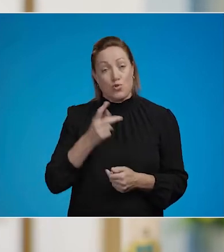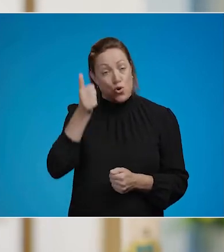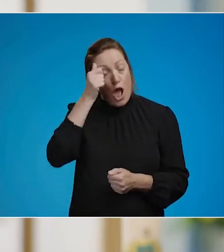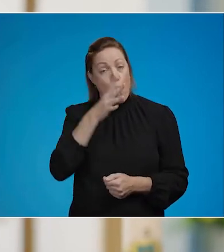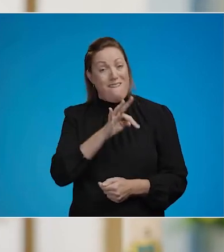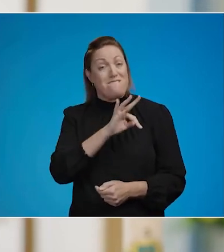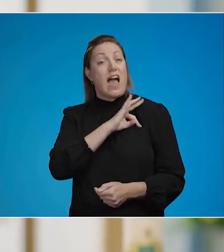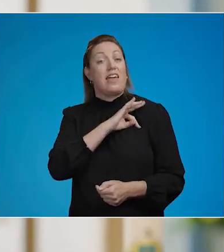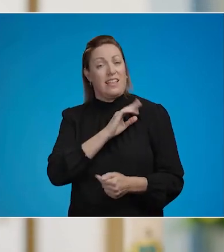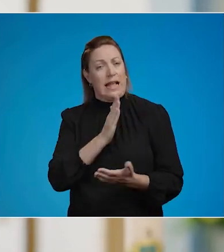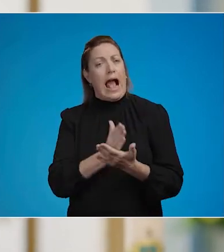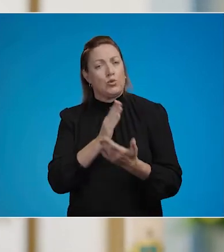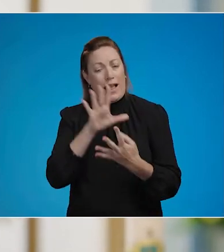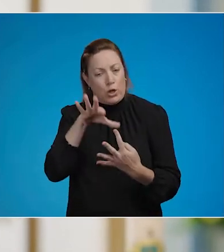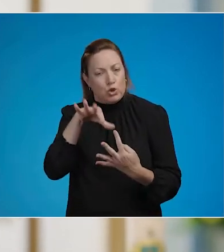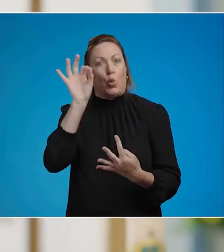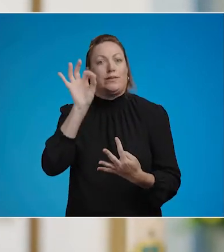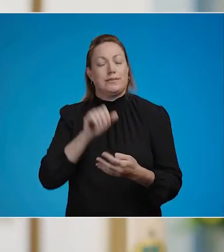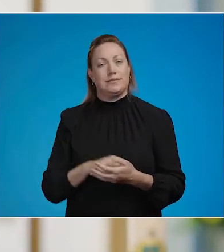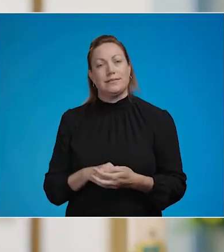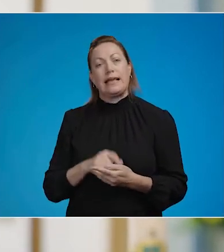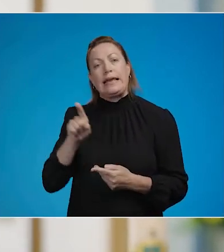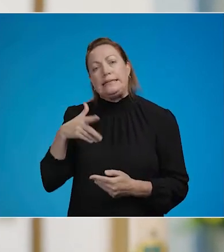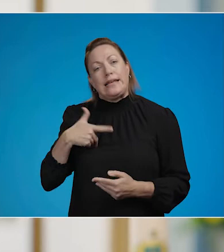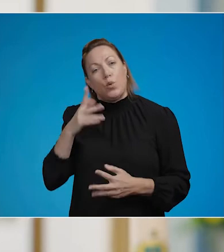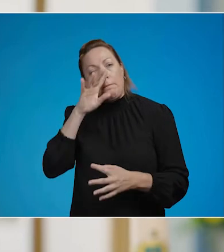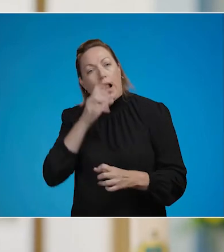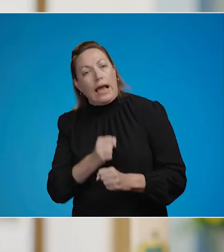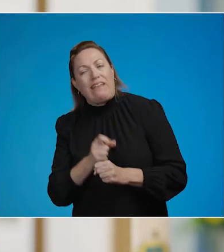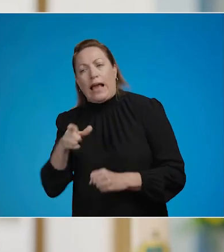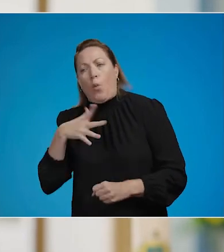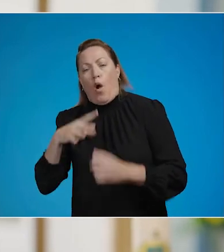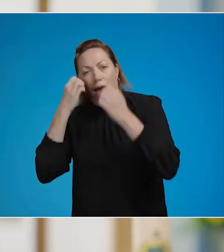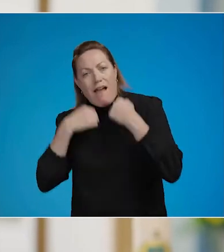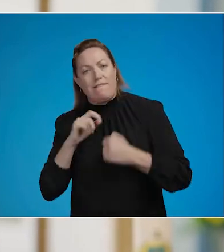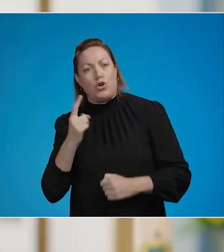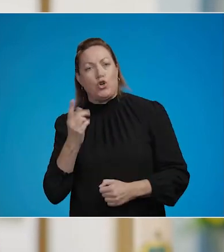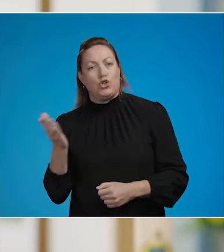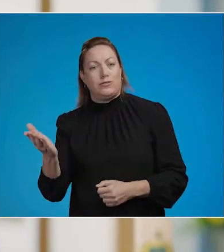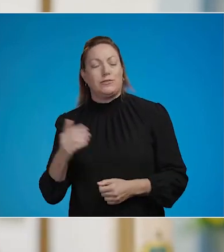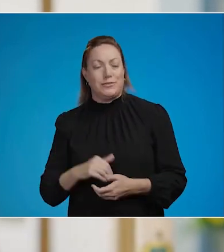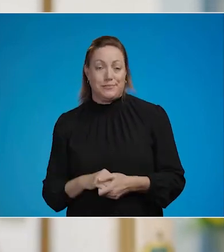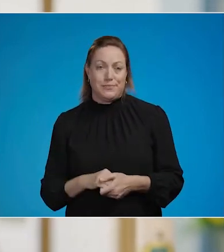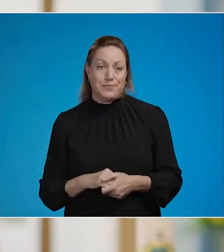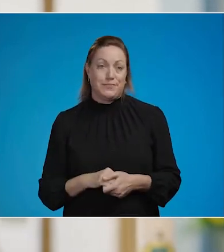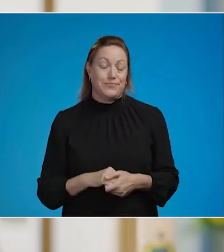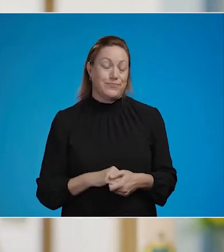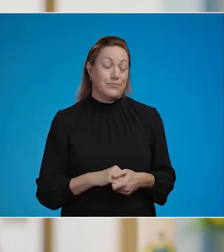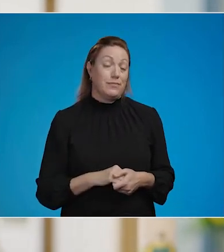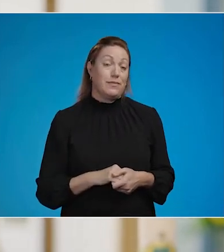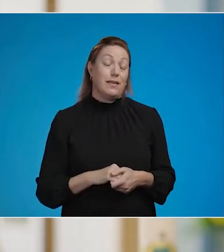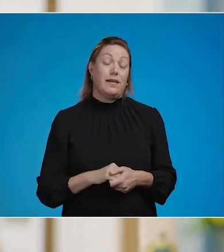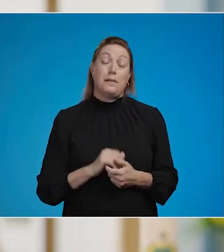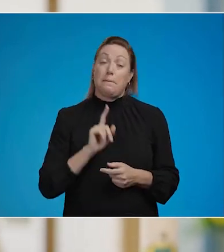faith is a decision. He refuses to believe. This is the evidence I need, and then I'll believe. So